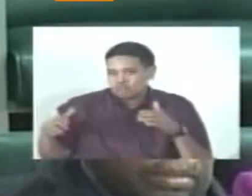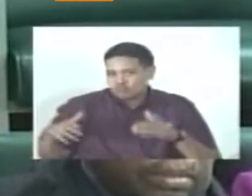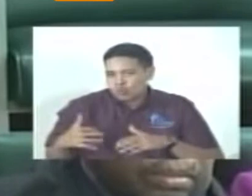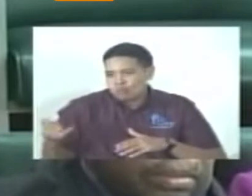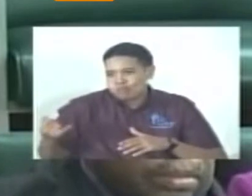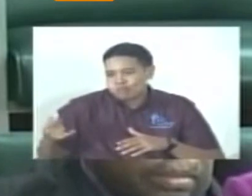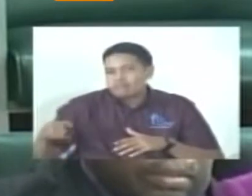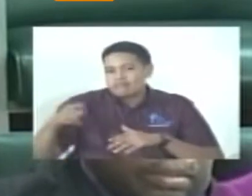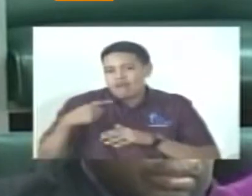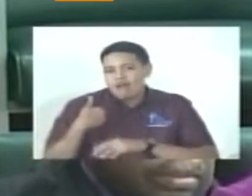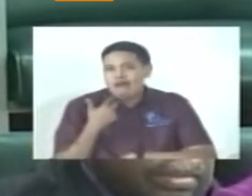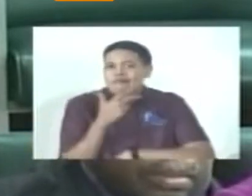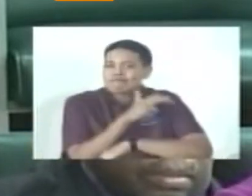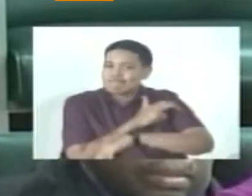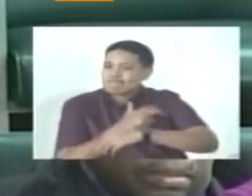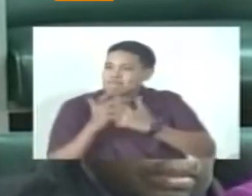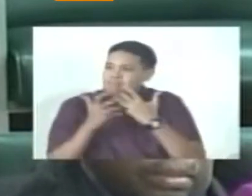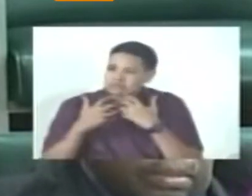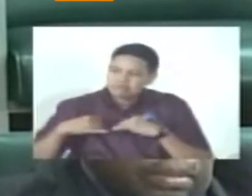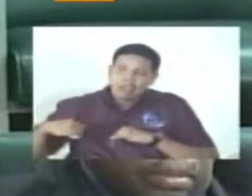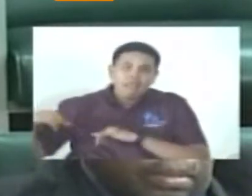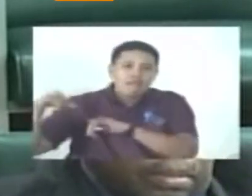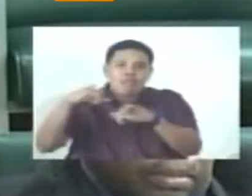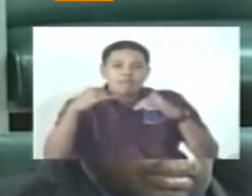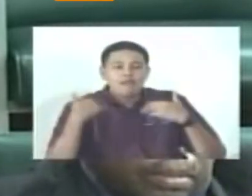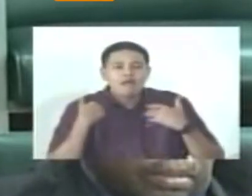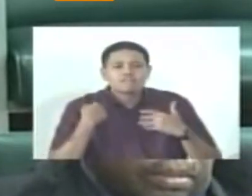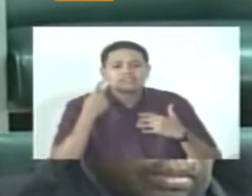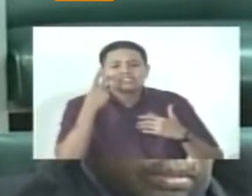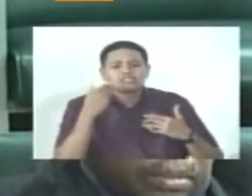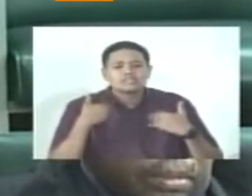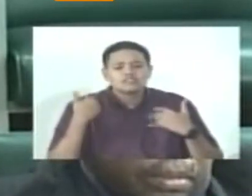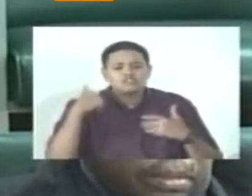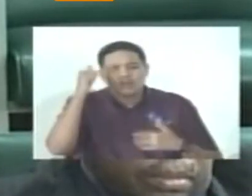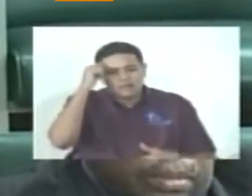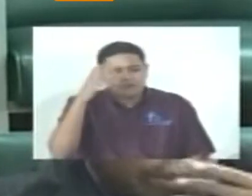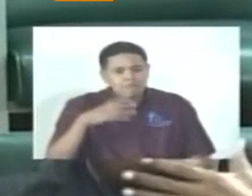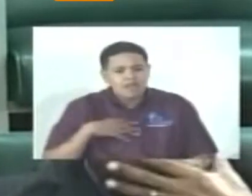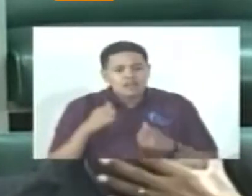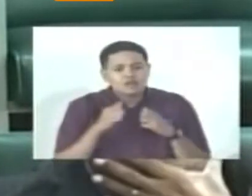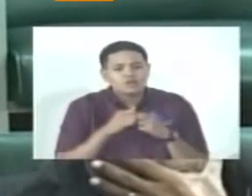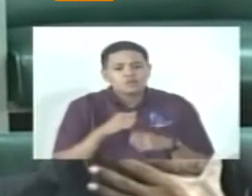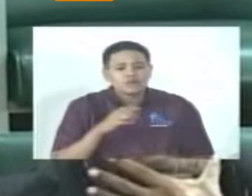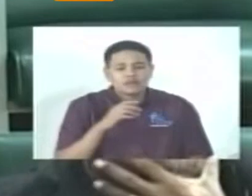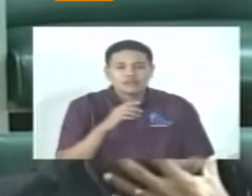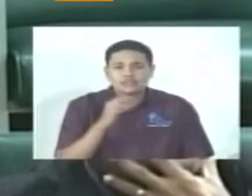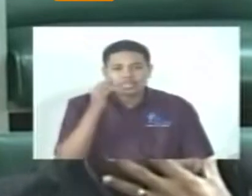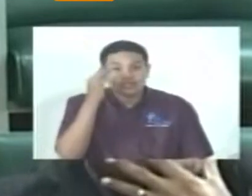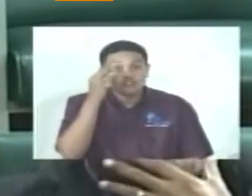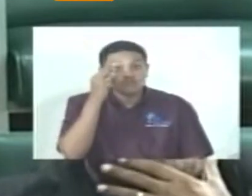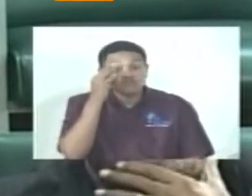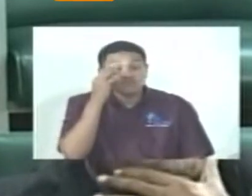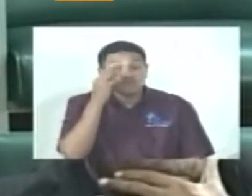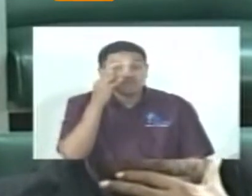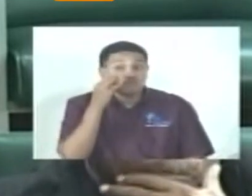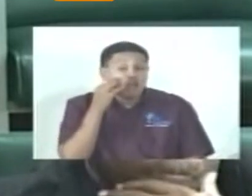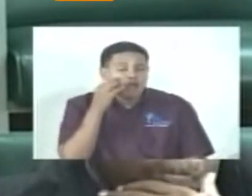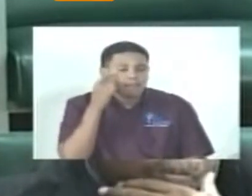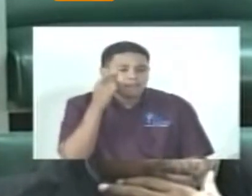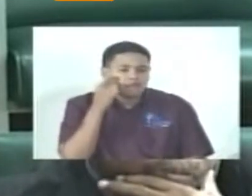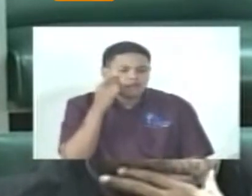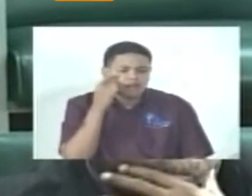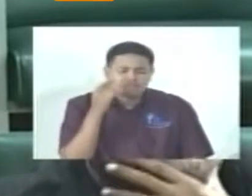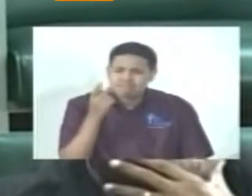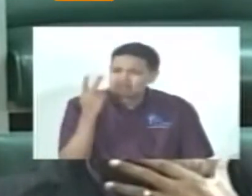And I was telling my colleagues about seeing a young man with a teardrop on his face and going up to him